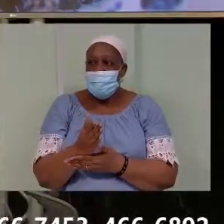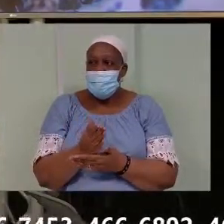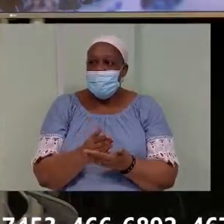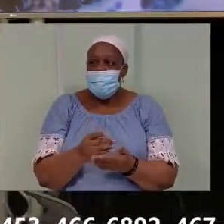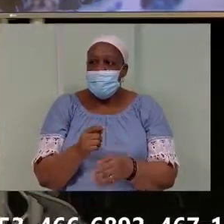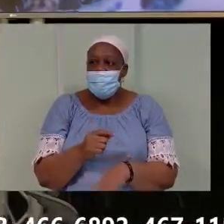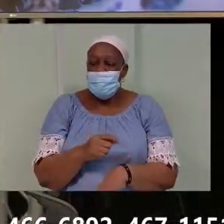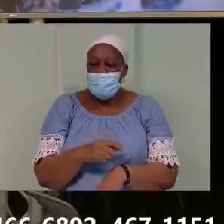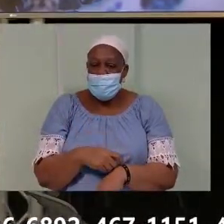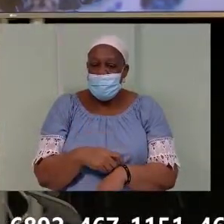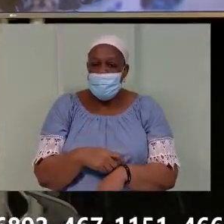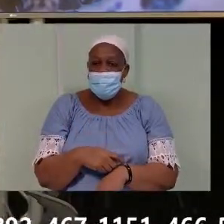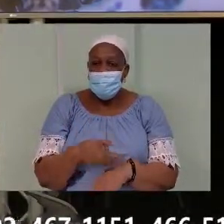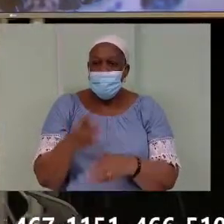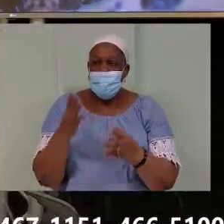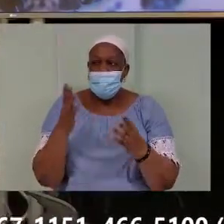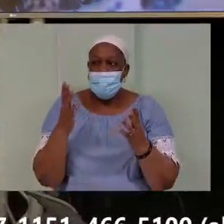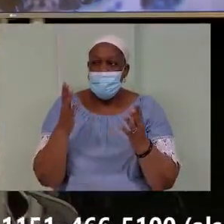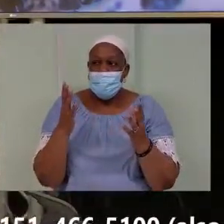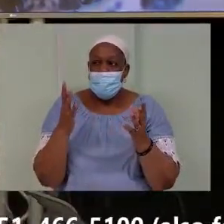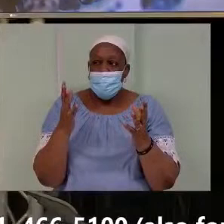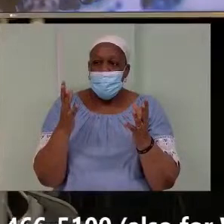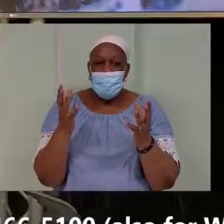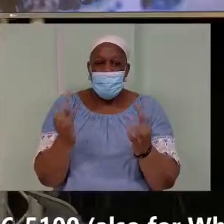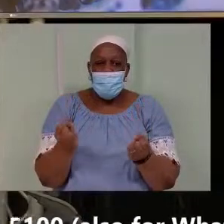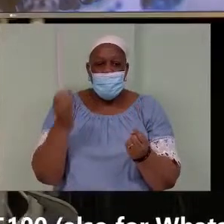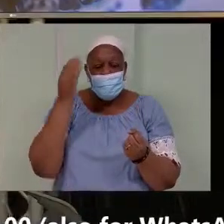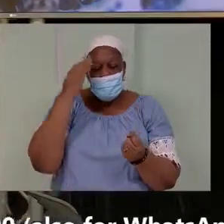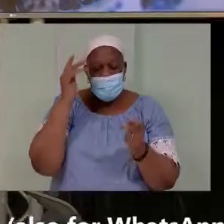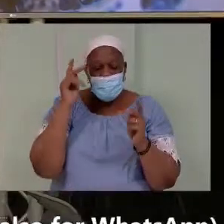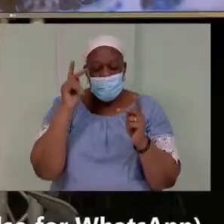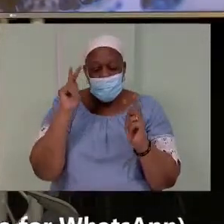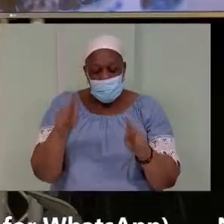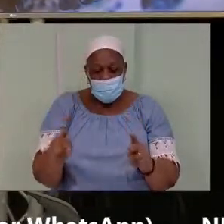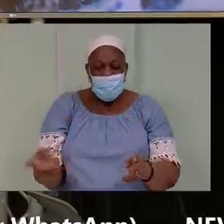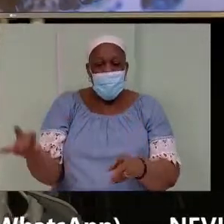for non-hot spotters.